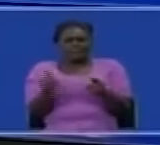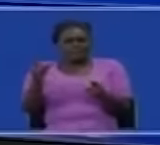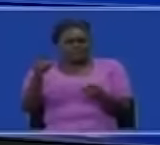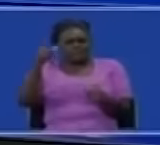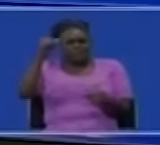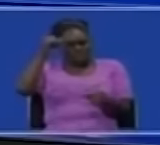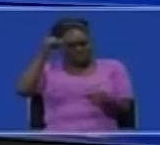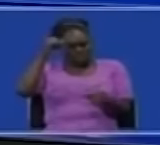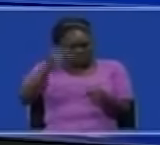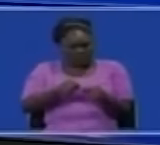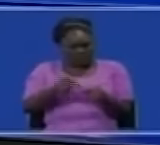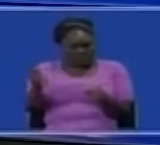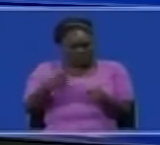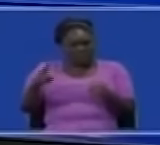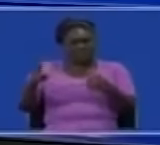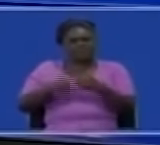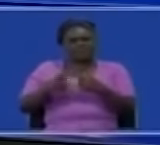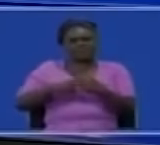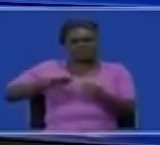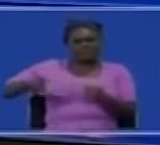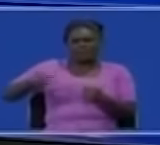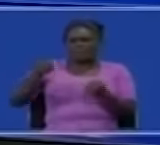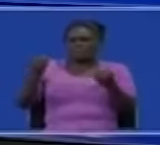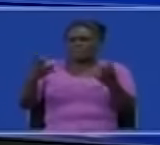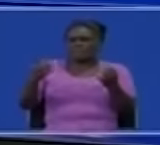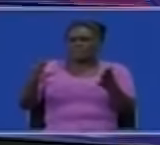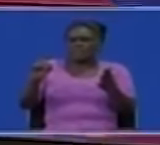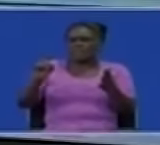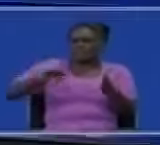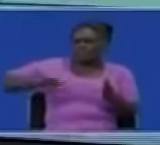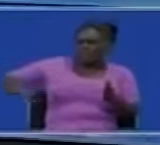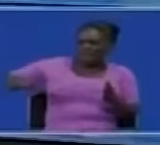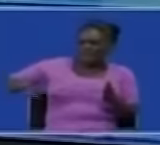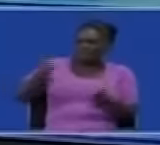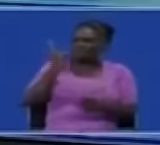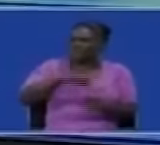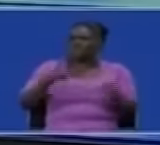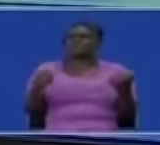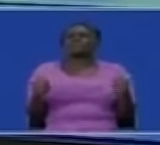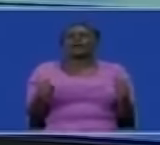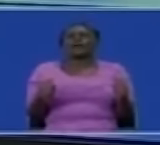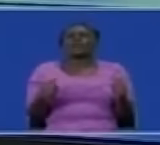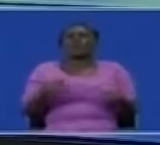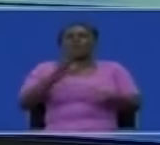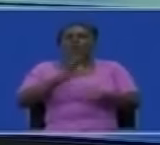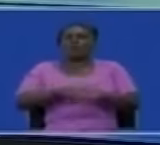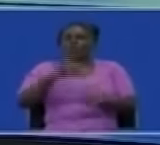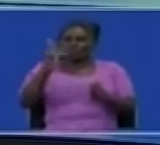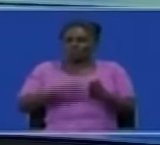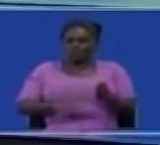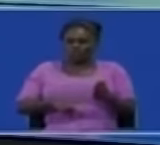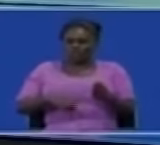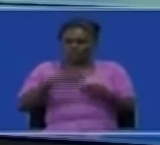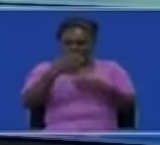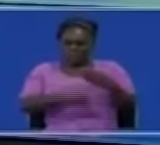note that 7 months to the election, there are still a number of issues that remain pending with respect to